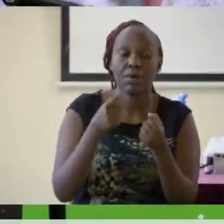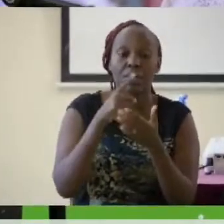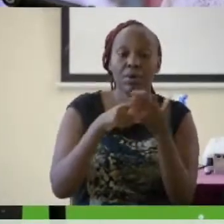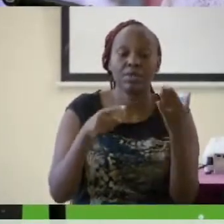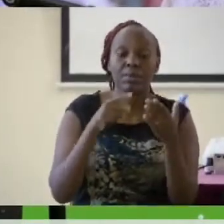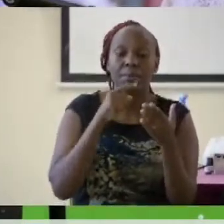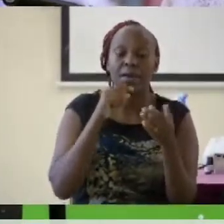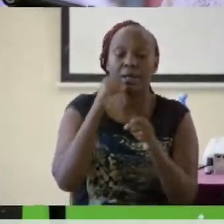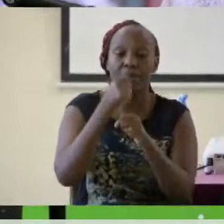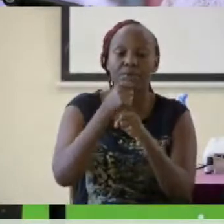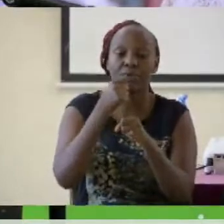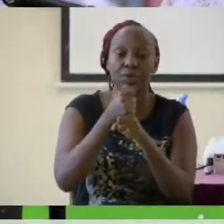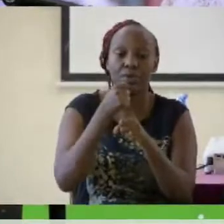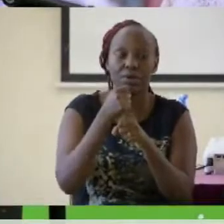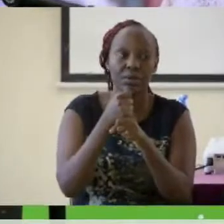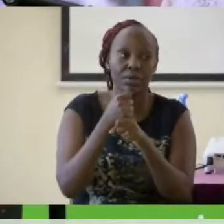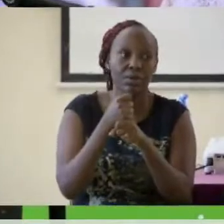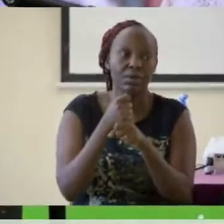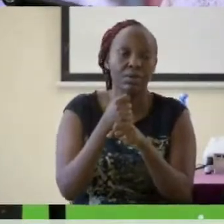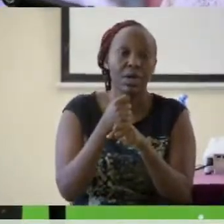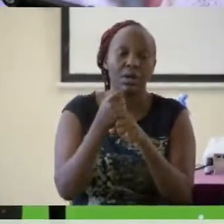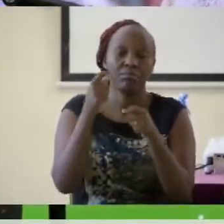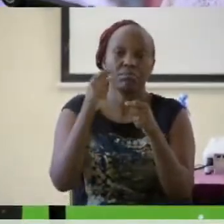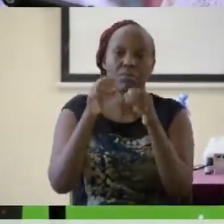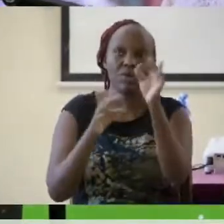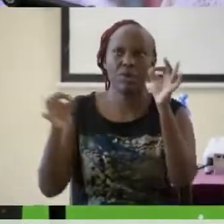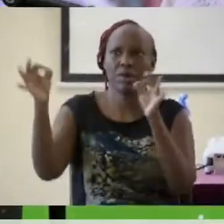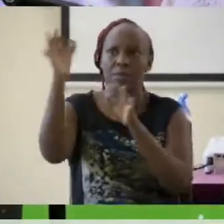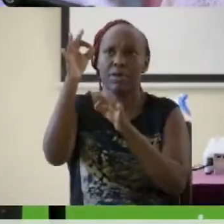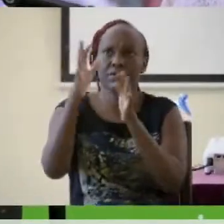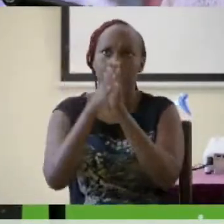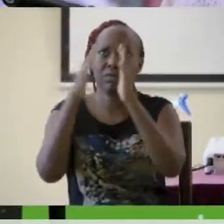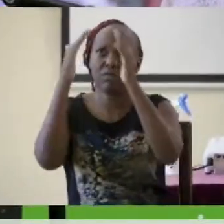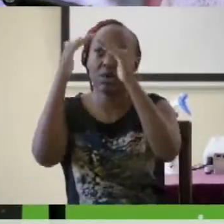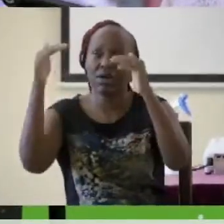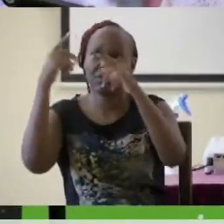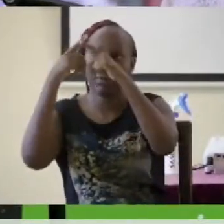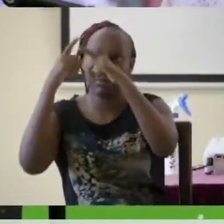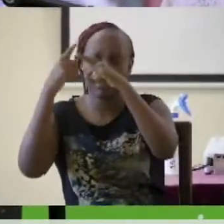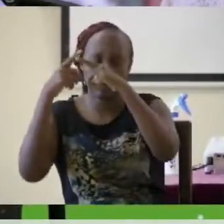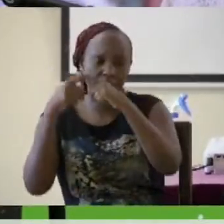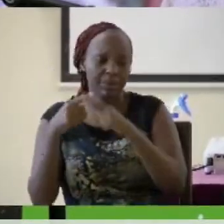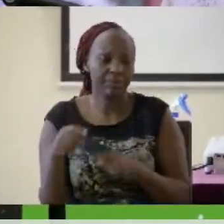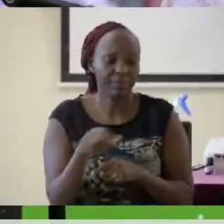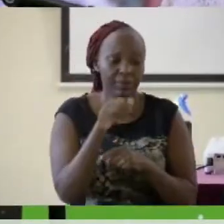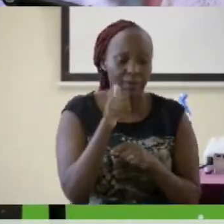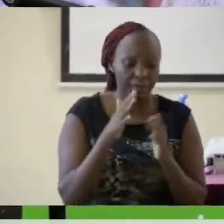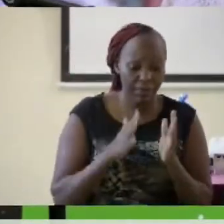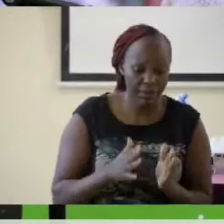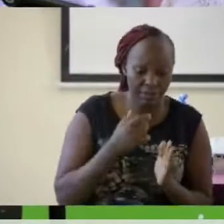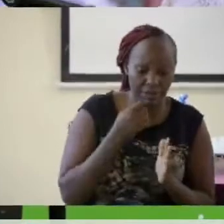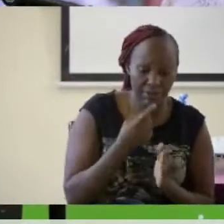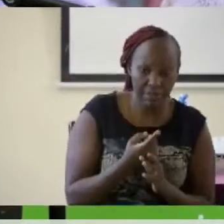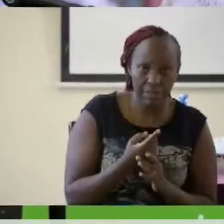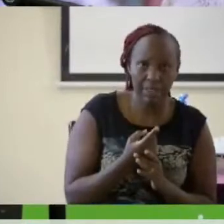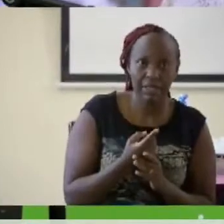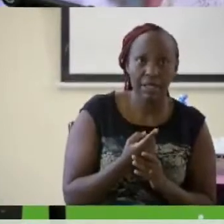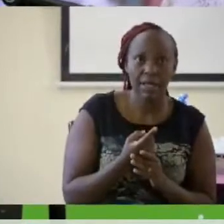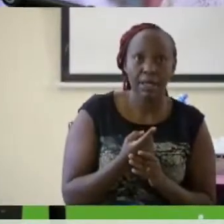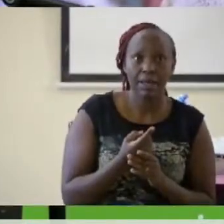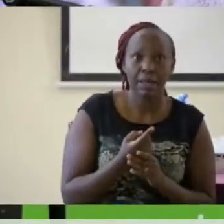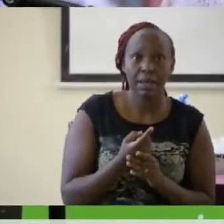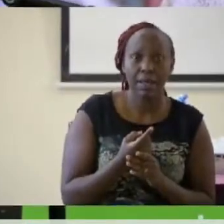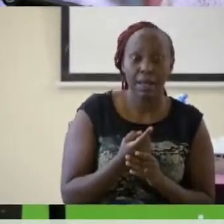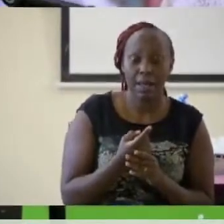roof and to replace it with another, and that was done. And somebody else said the man, whoever is supposed to take